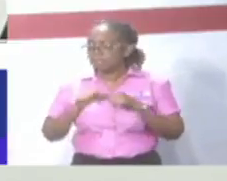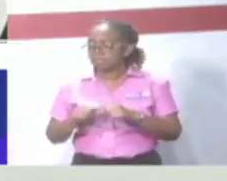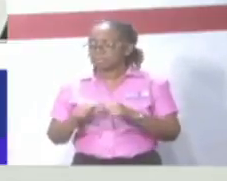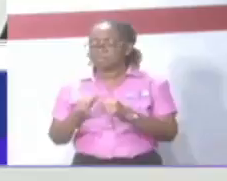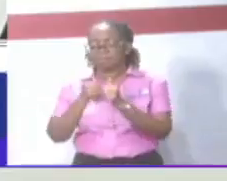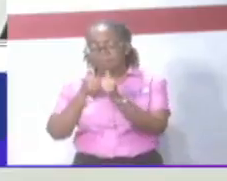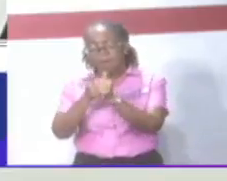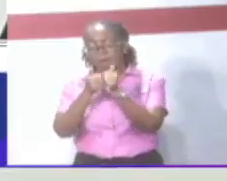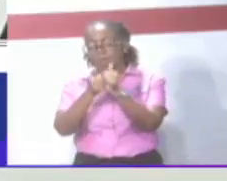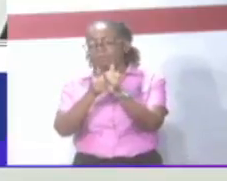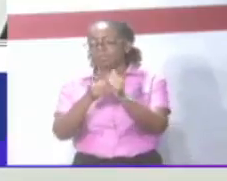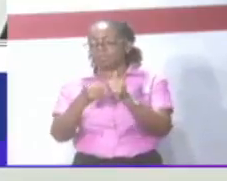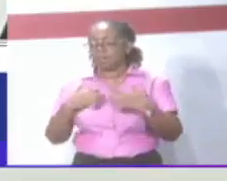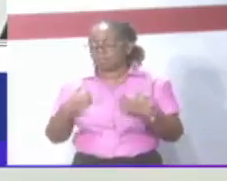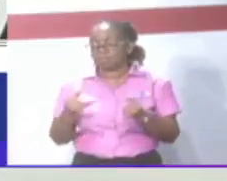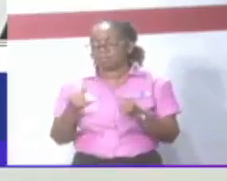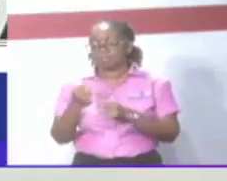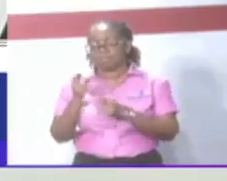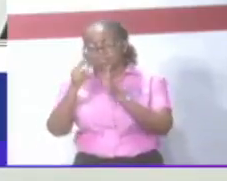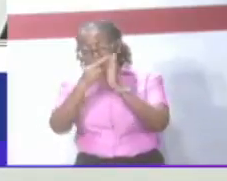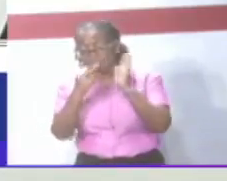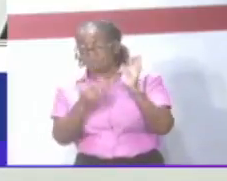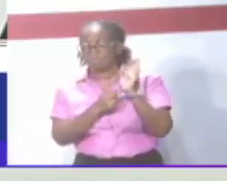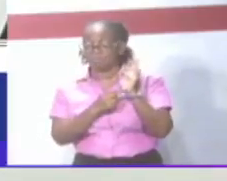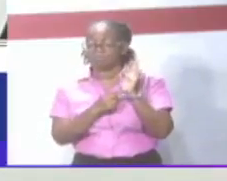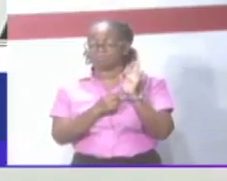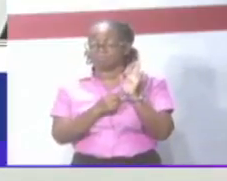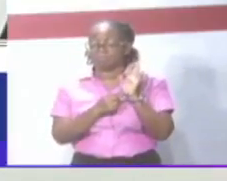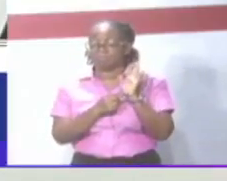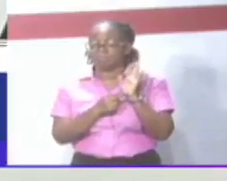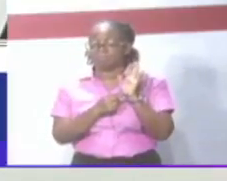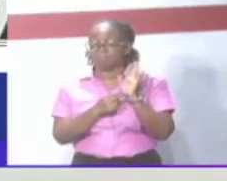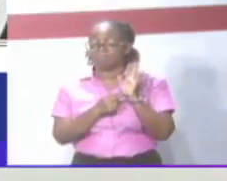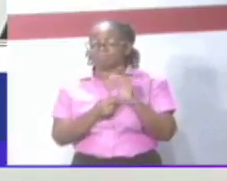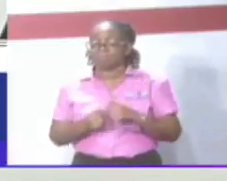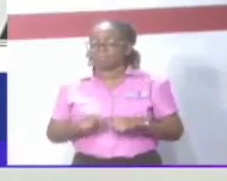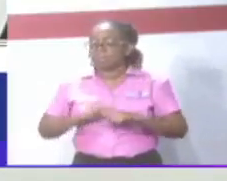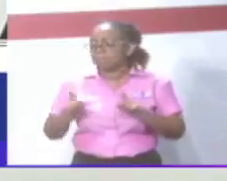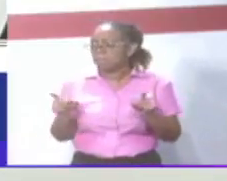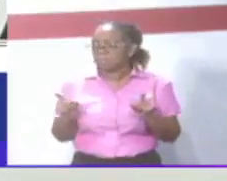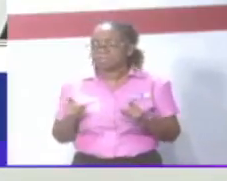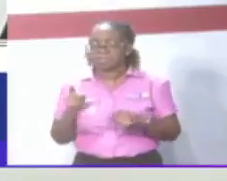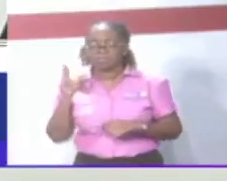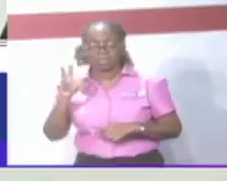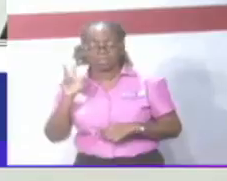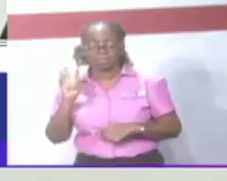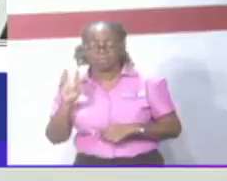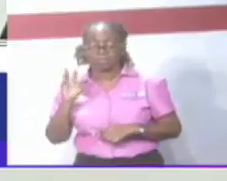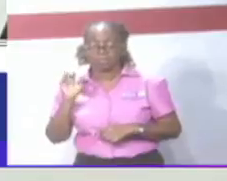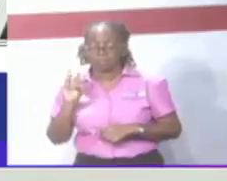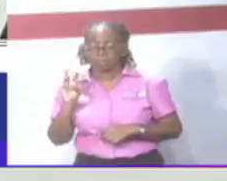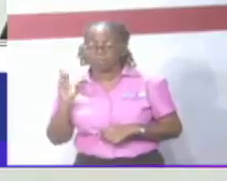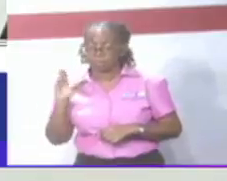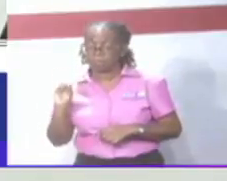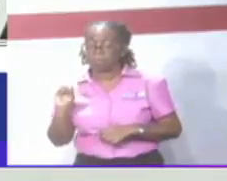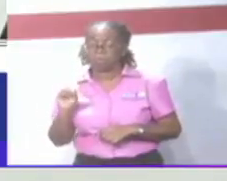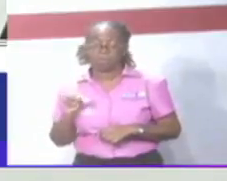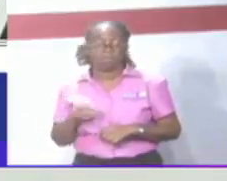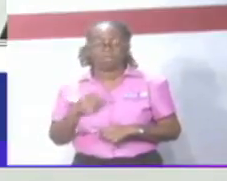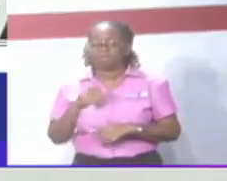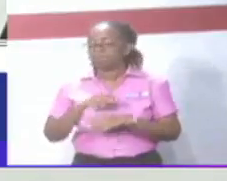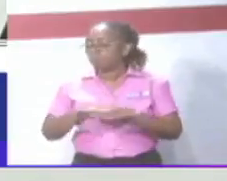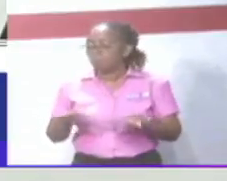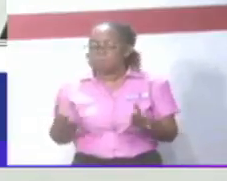health regulations, the 3 W's, but now we also appeal to you to please don't delay, vaccinate